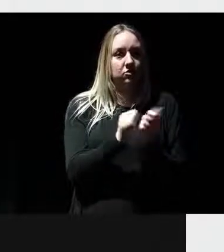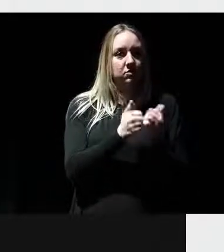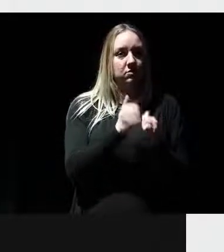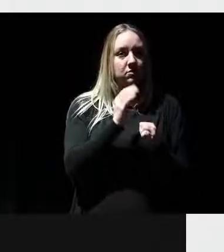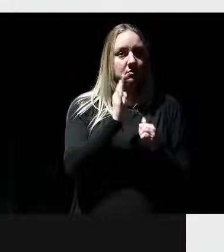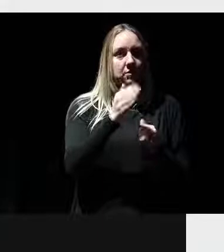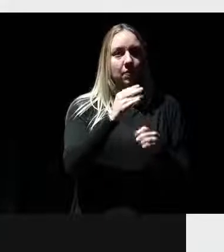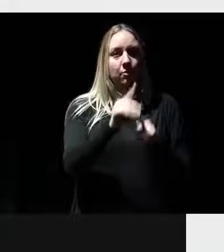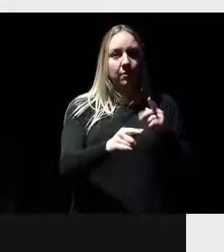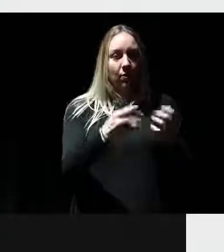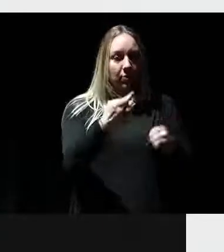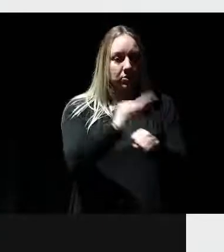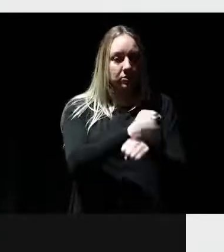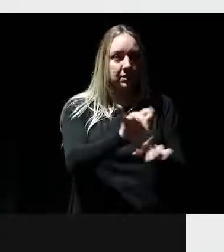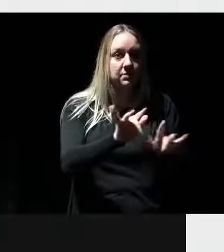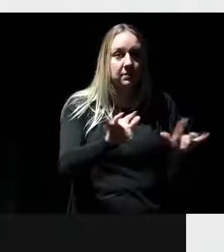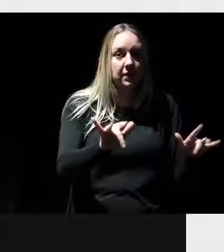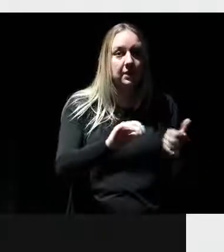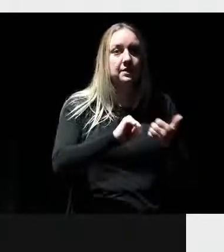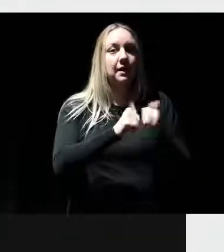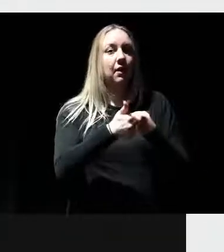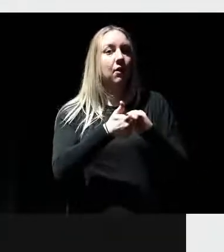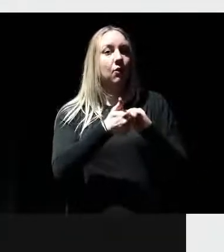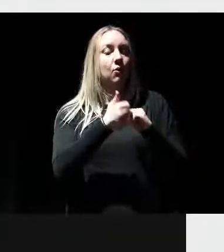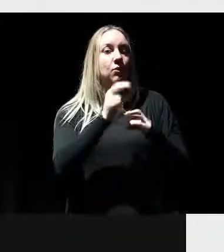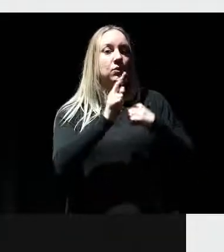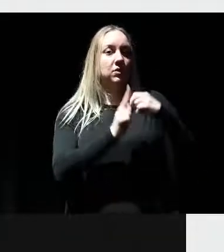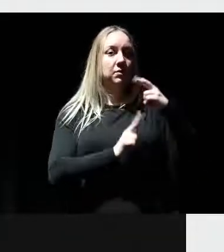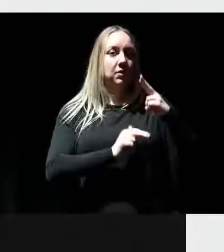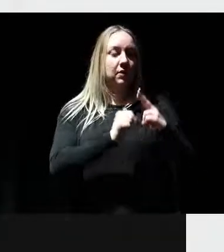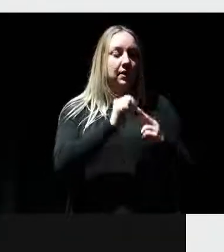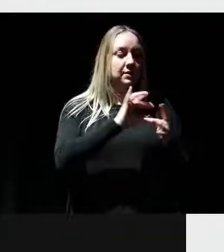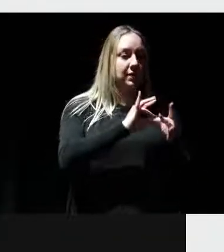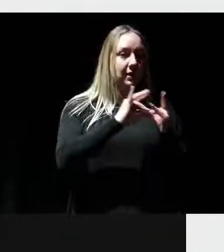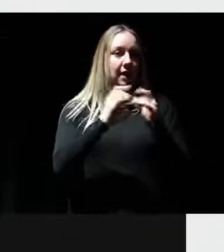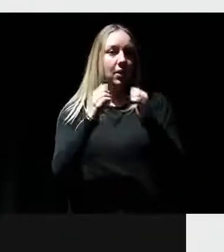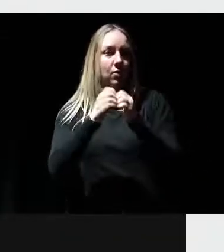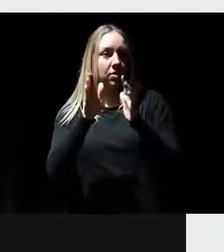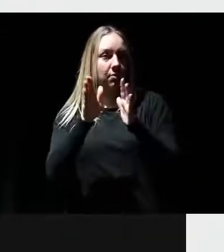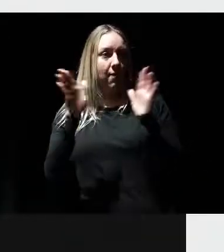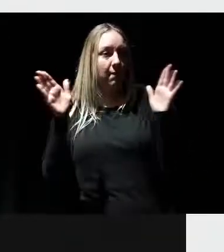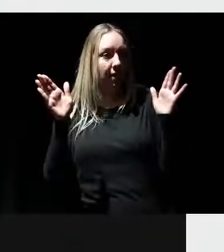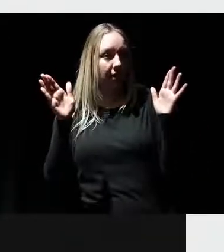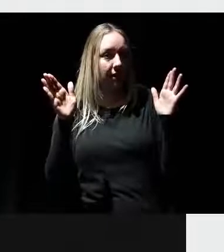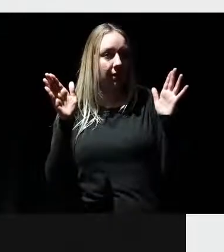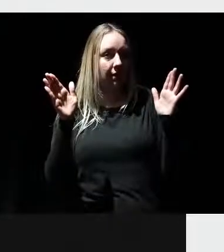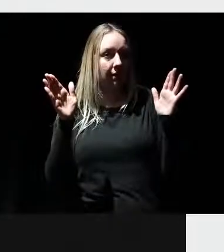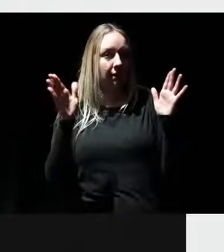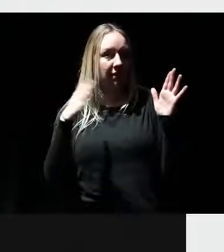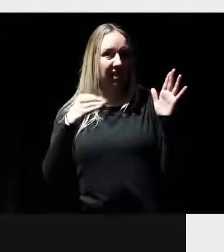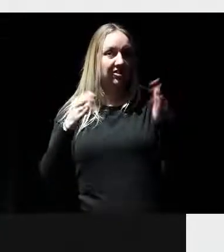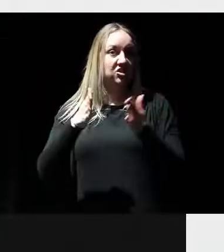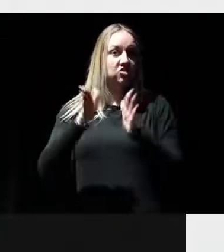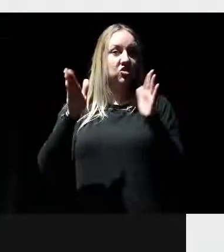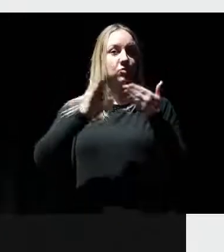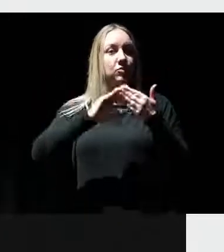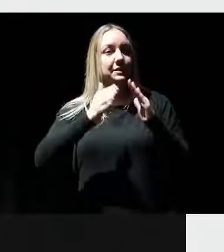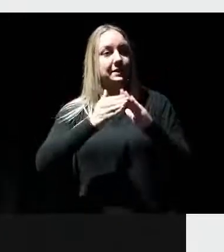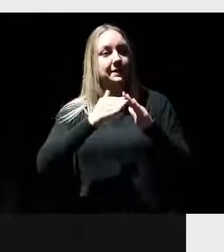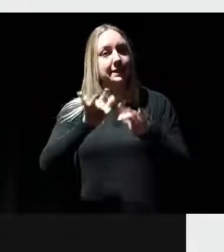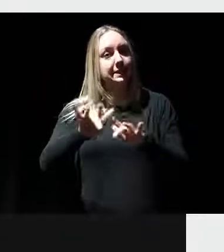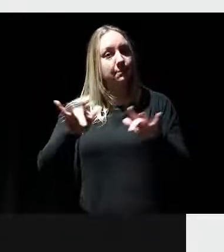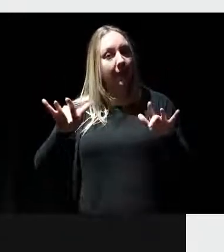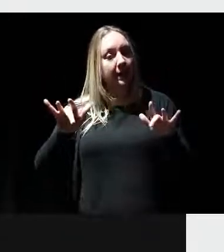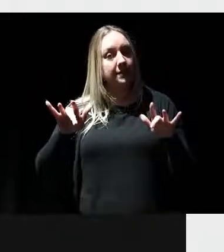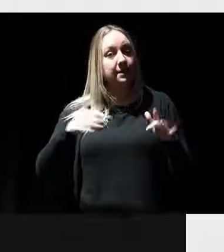how the buildings connect to the public realm and city space. I